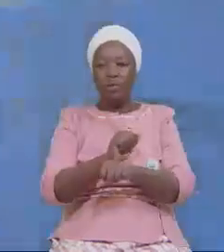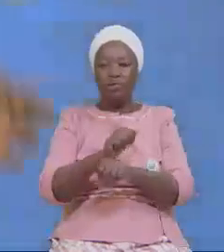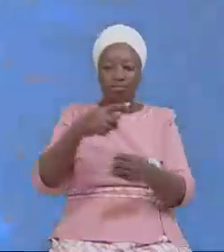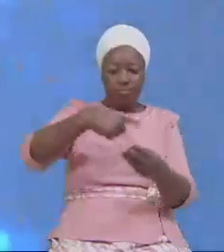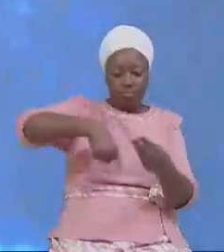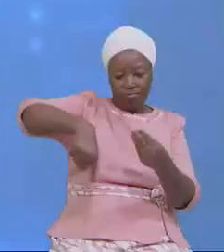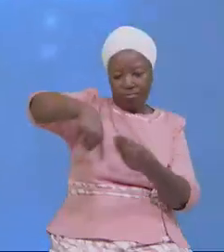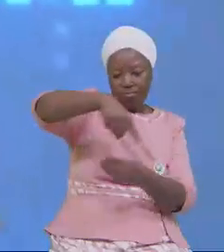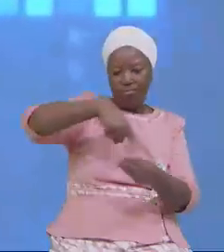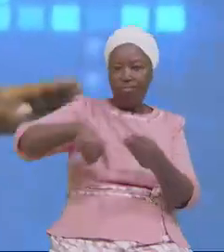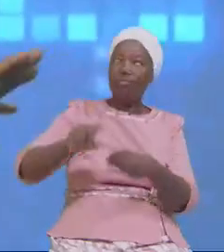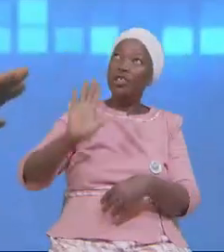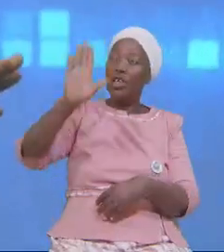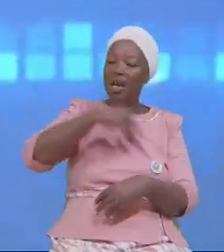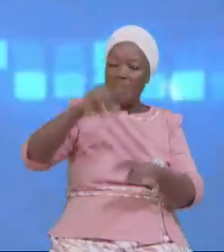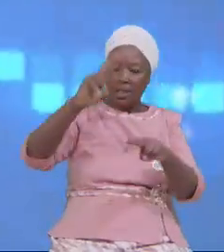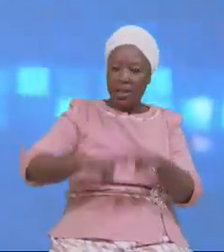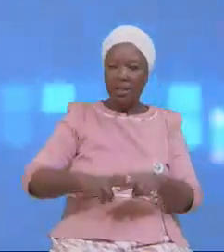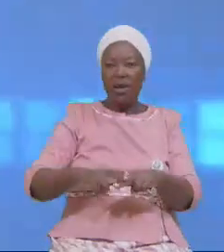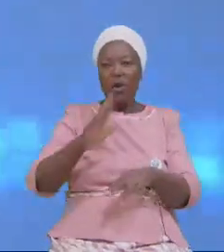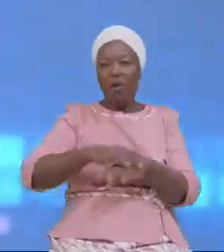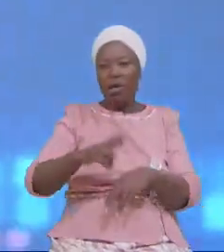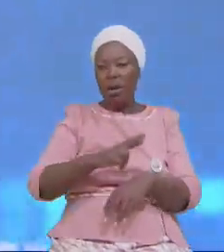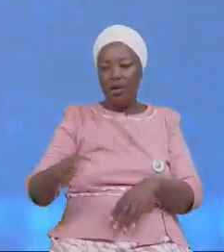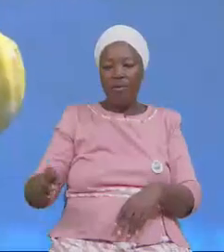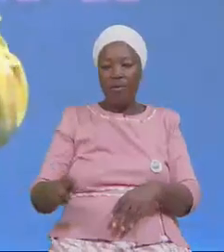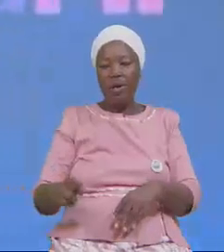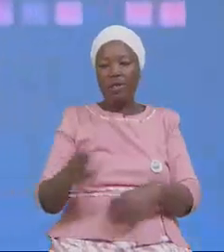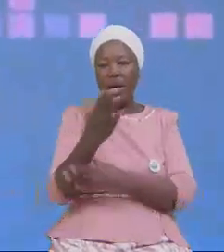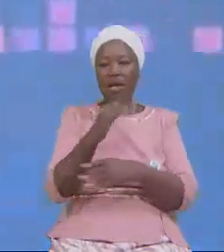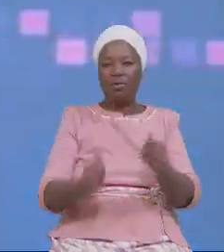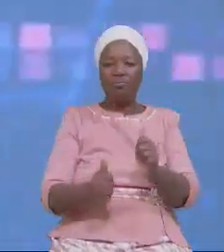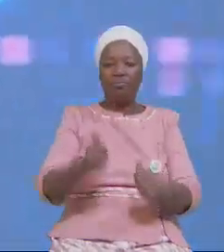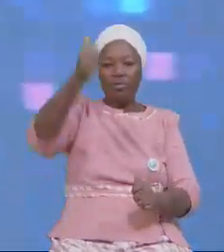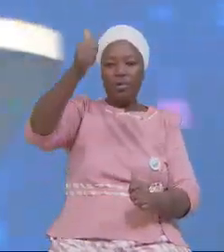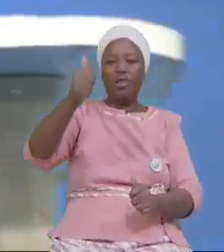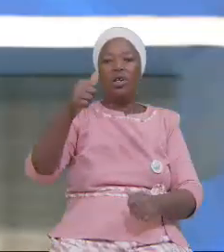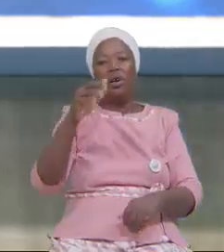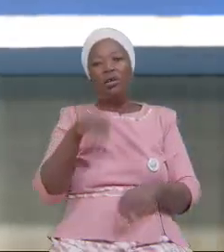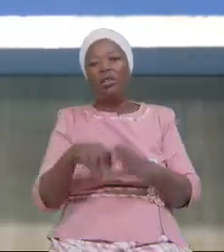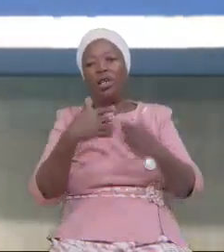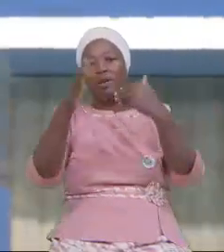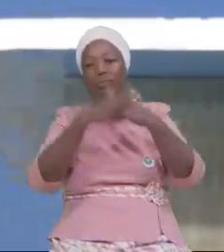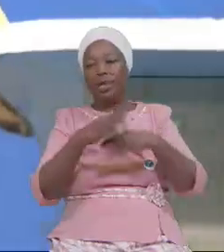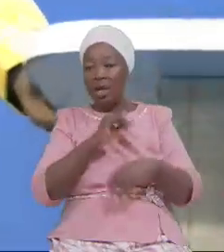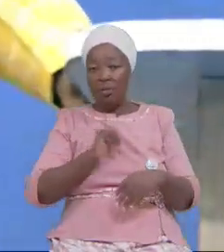sits down at the right hand of majesty from on high. I want you to understand, one,